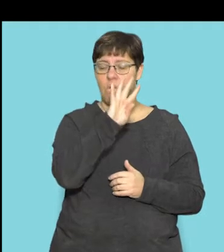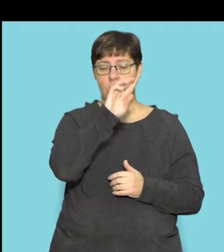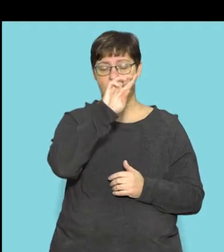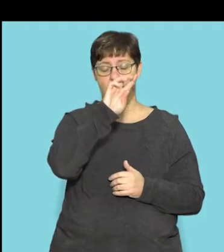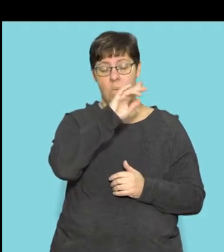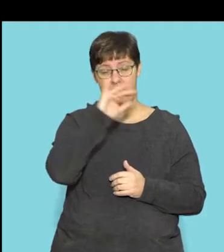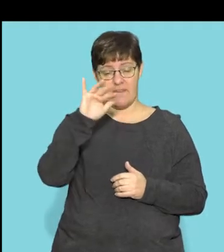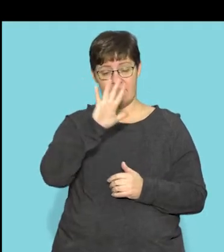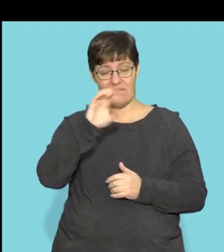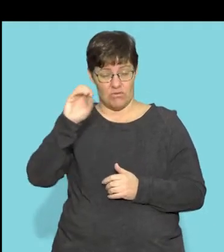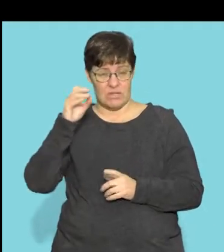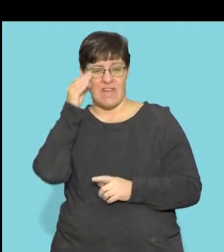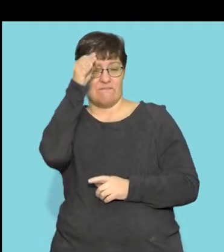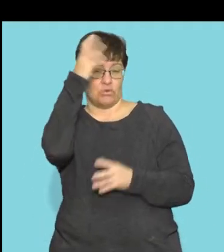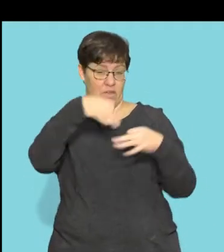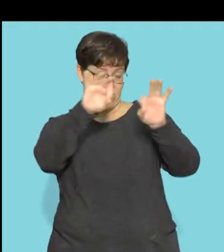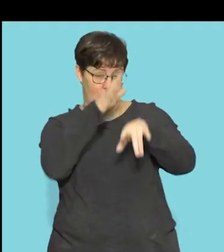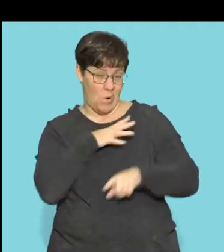value. The X will be the